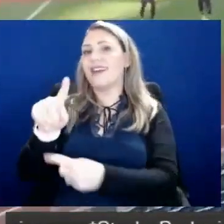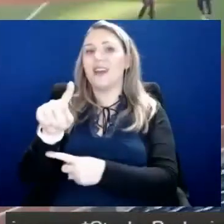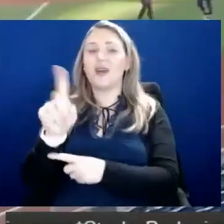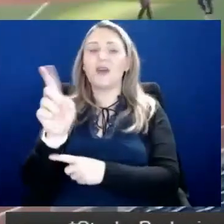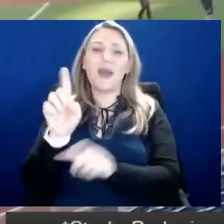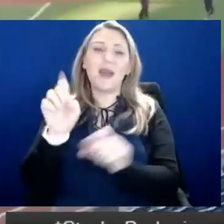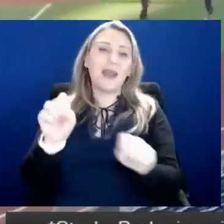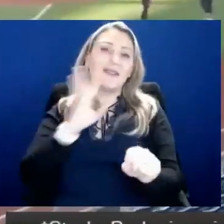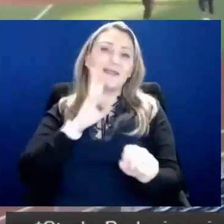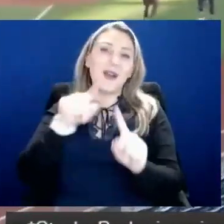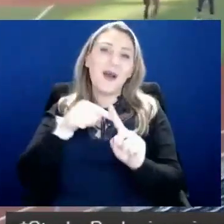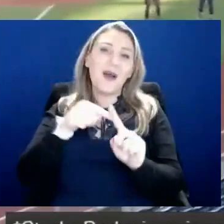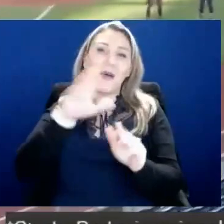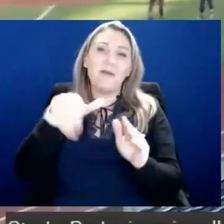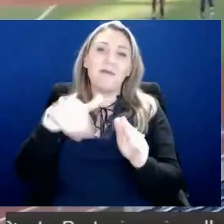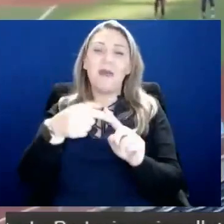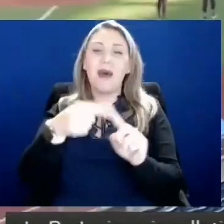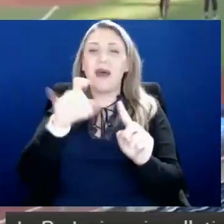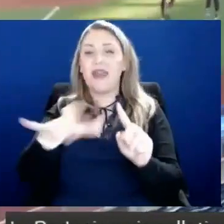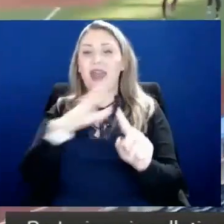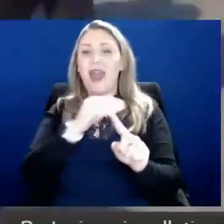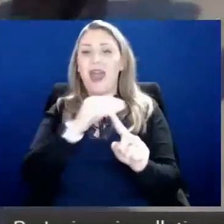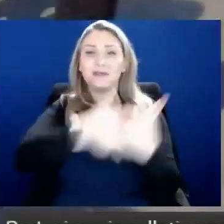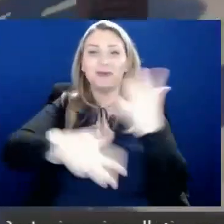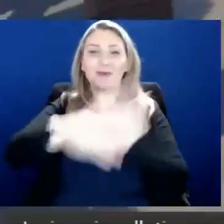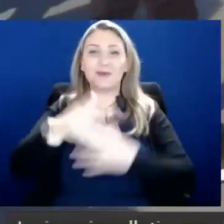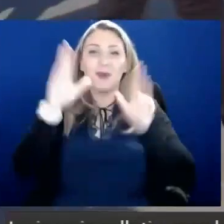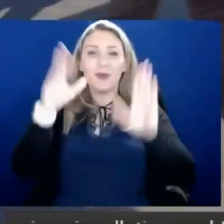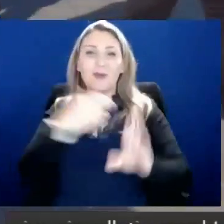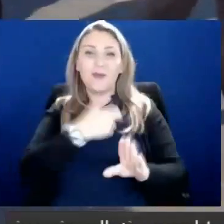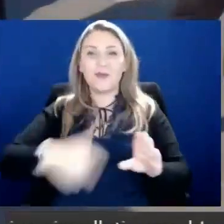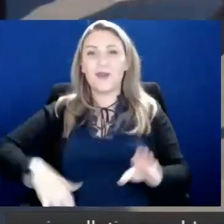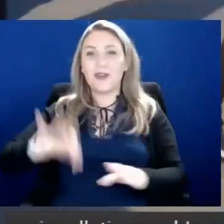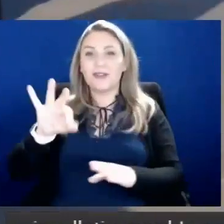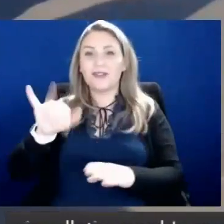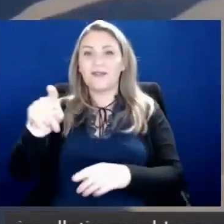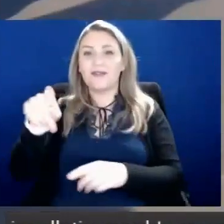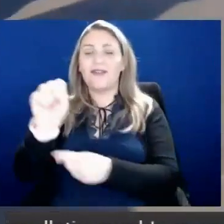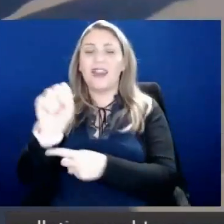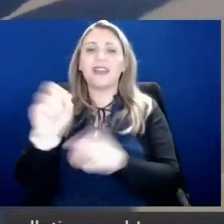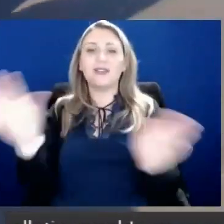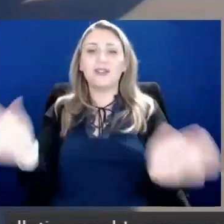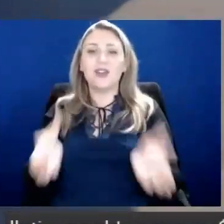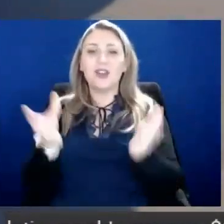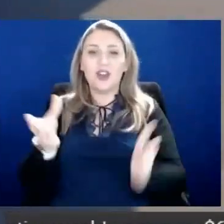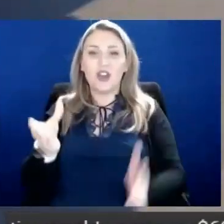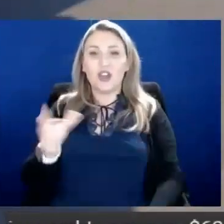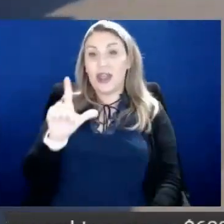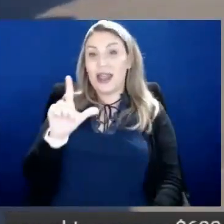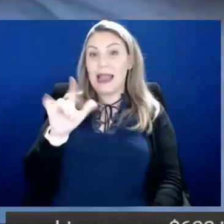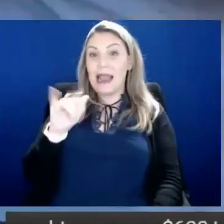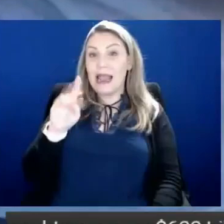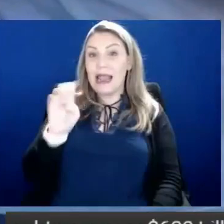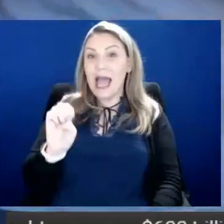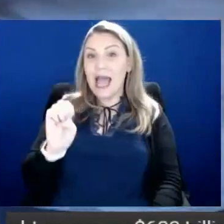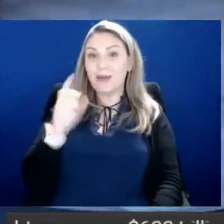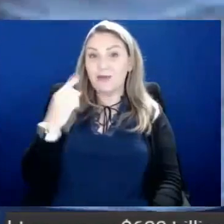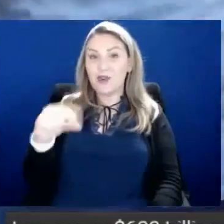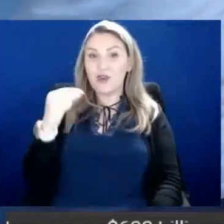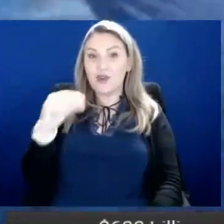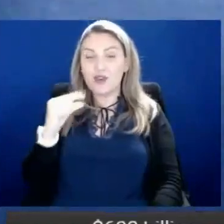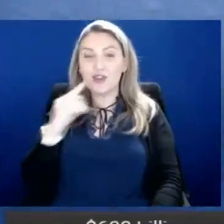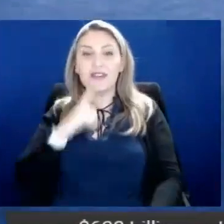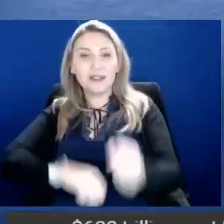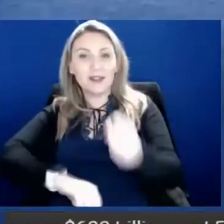surrounded by great Royals fans. Fans were encouraged to wear lime green to show support for those battling mental health issues. It is